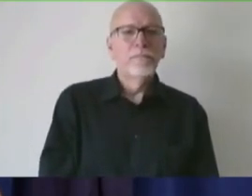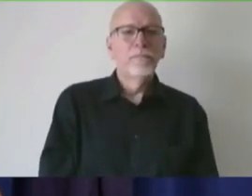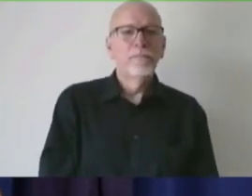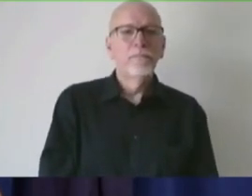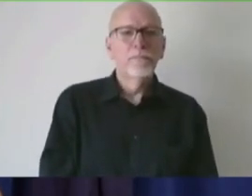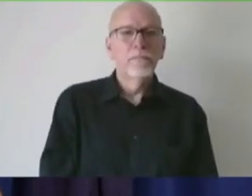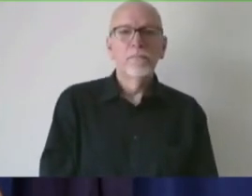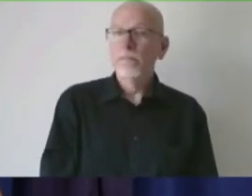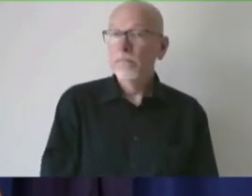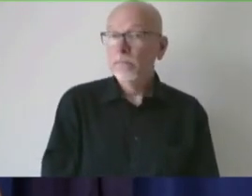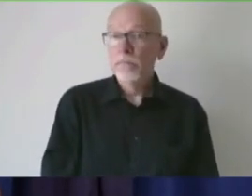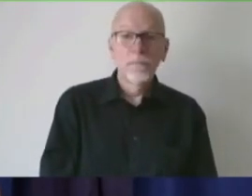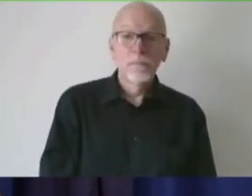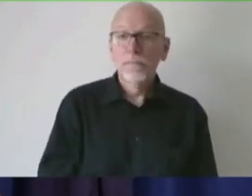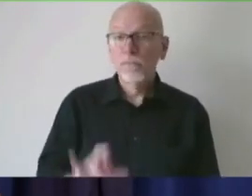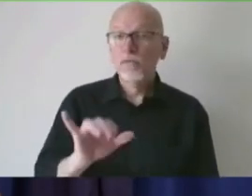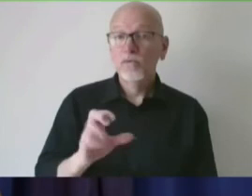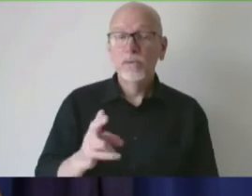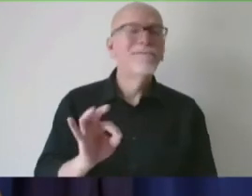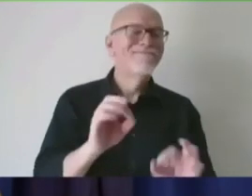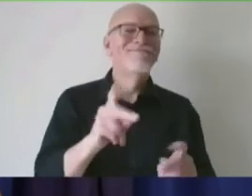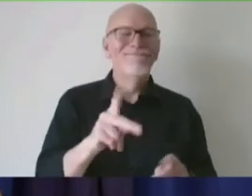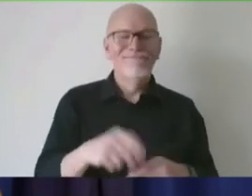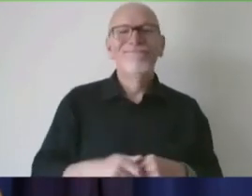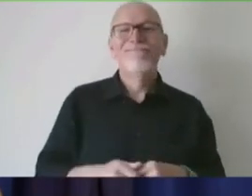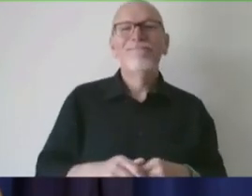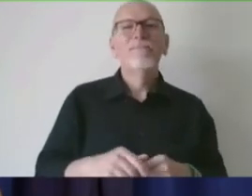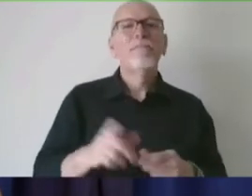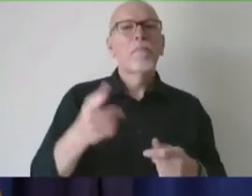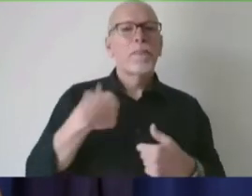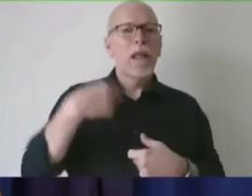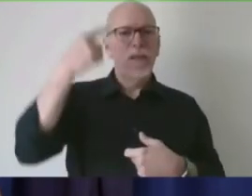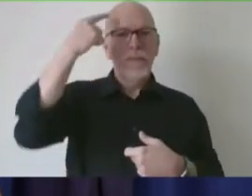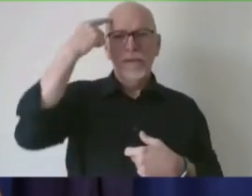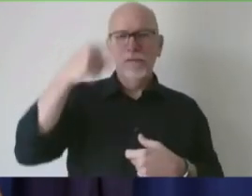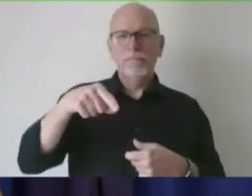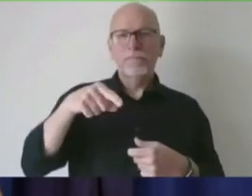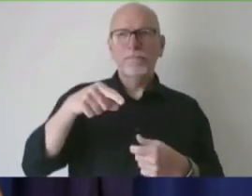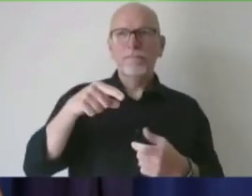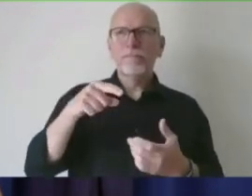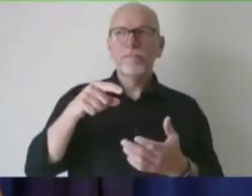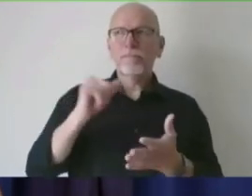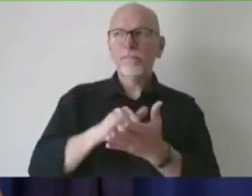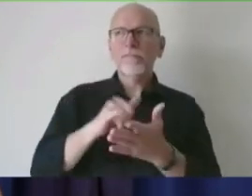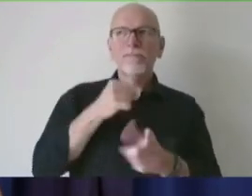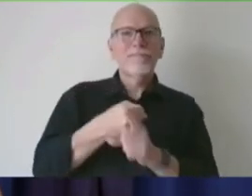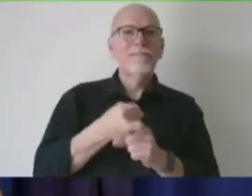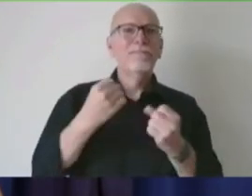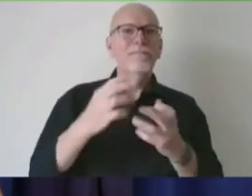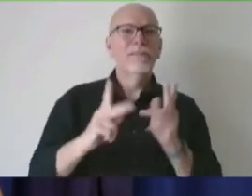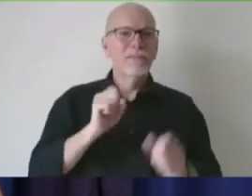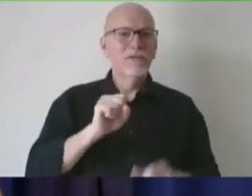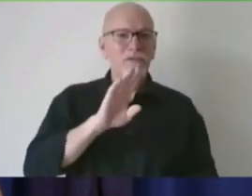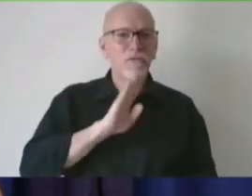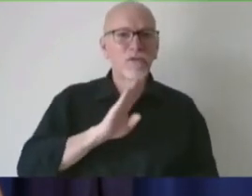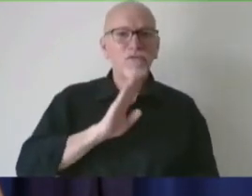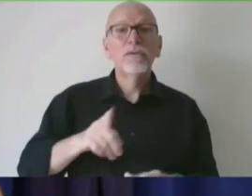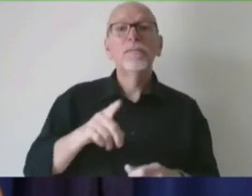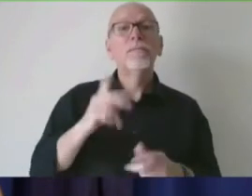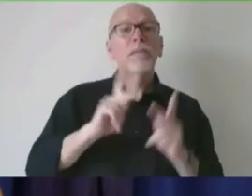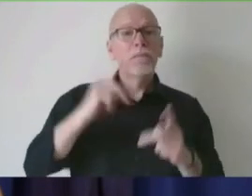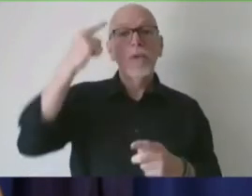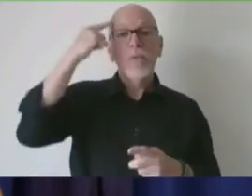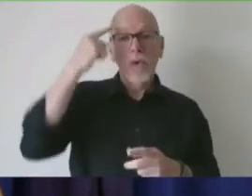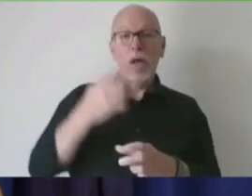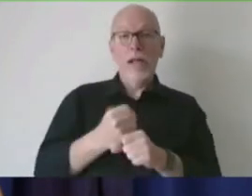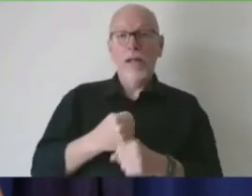Rich, can you? Oh, there you are. Yeah, sorry. So I think this gets the frustration of a lot of people. People who thought getting a